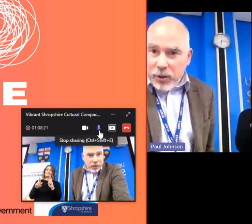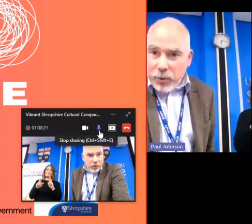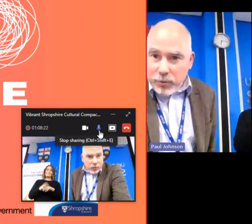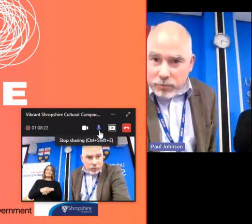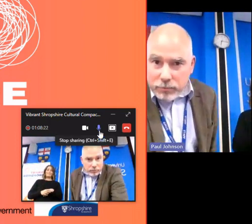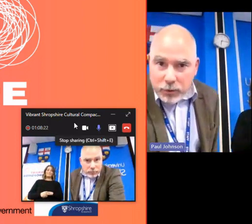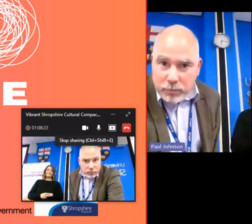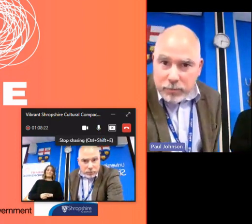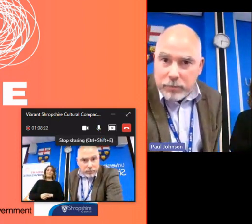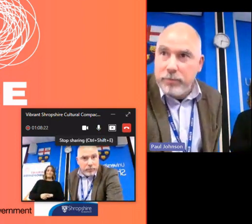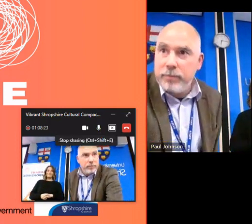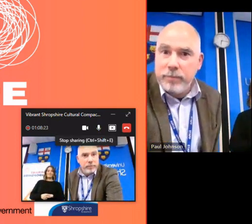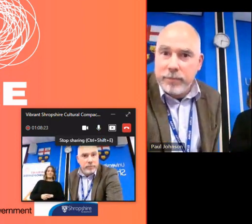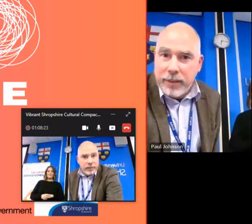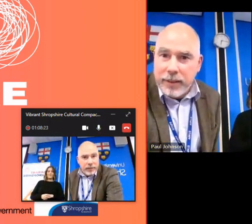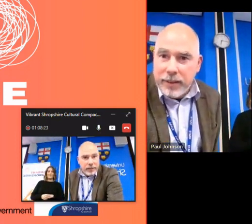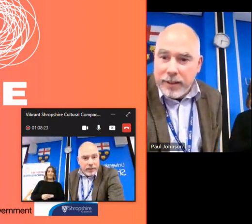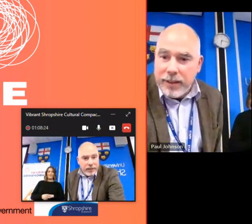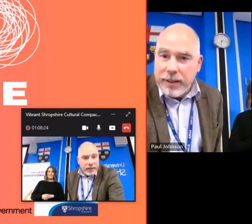so